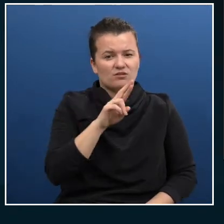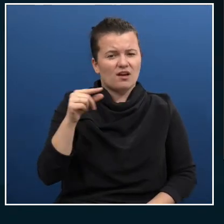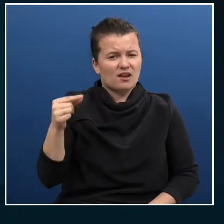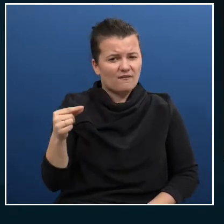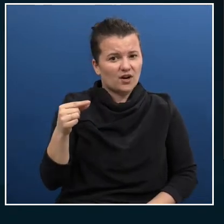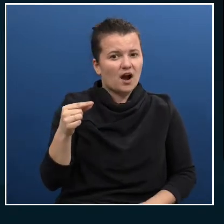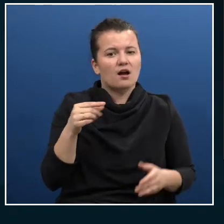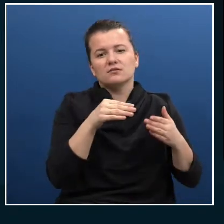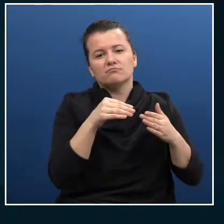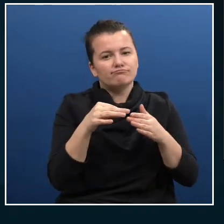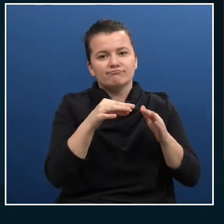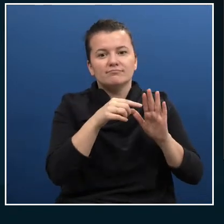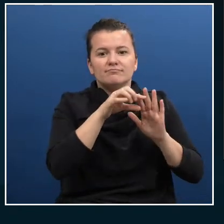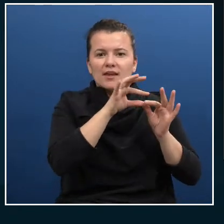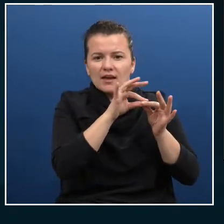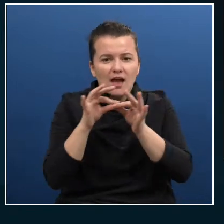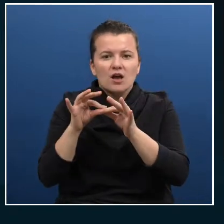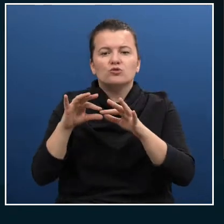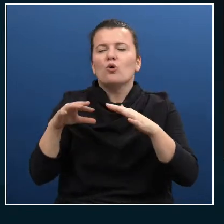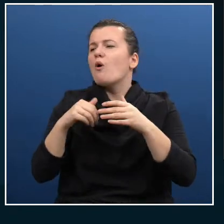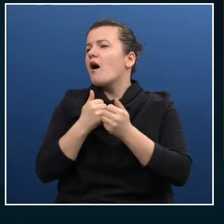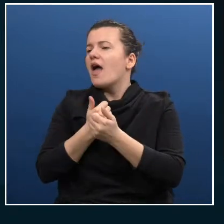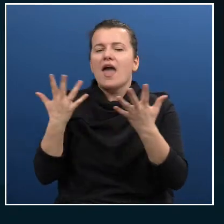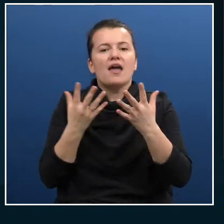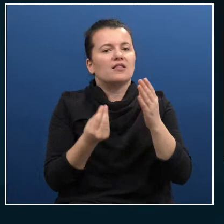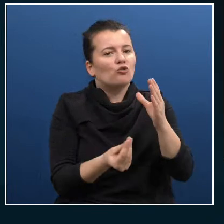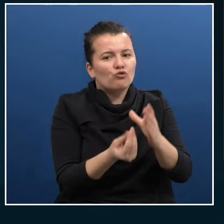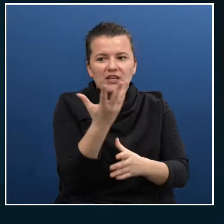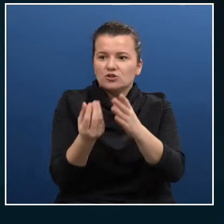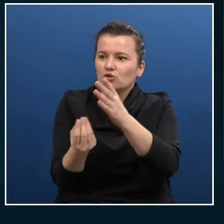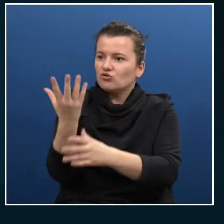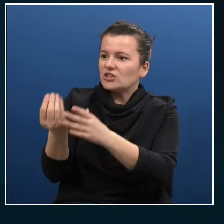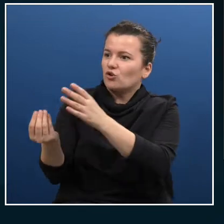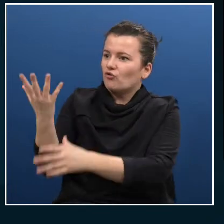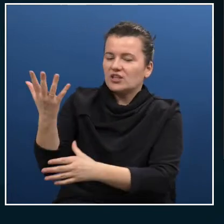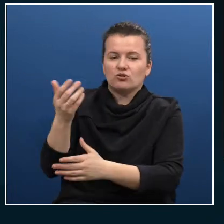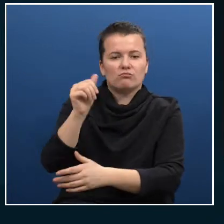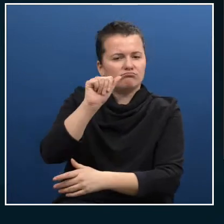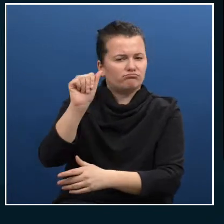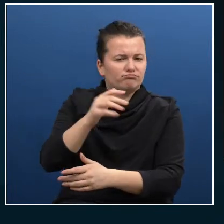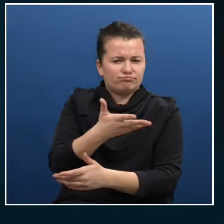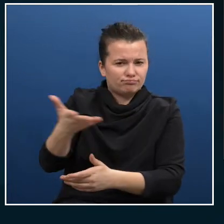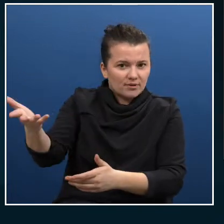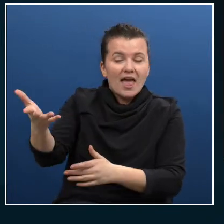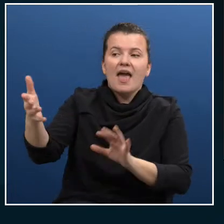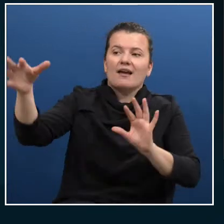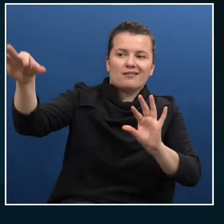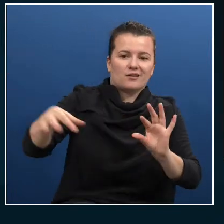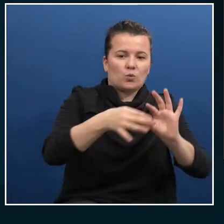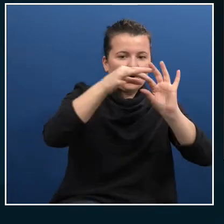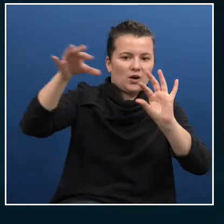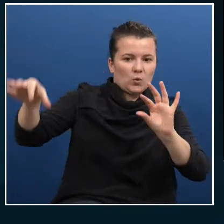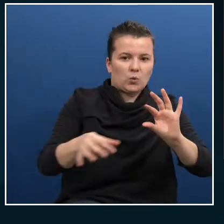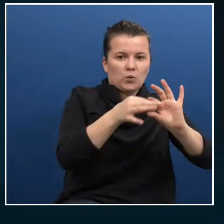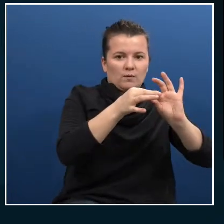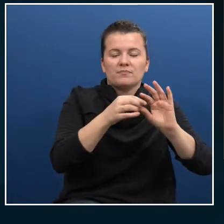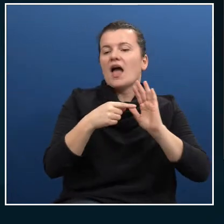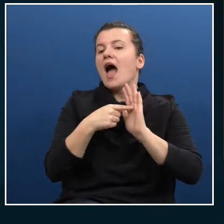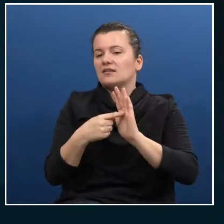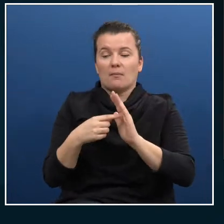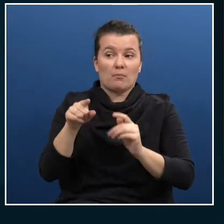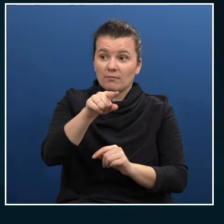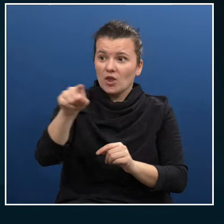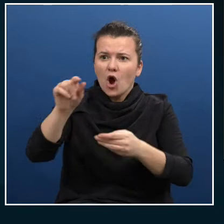resource within the template. So it provides you with a template format. So it has the example code that you can add to